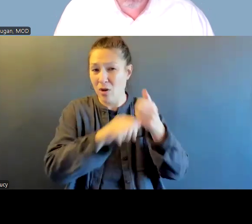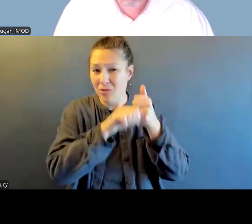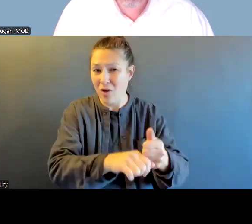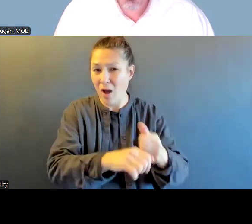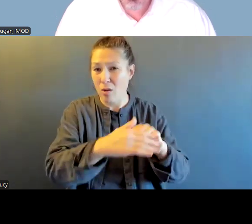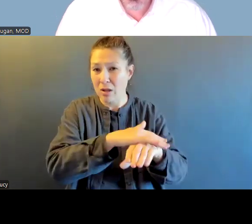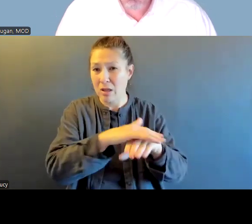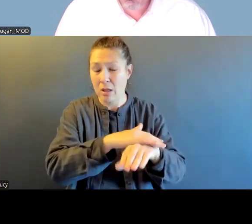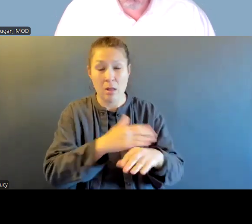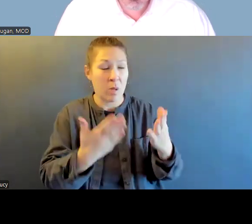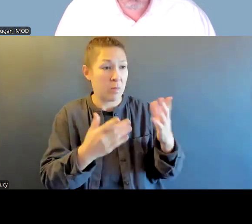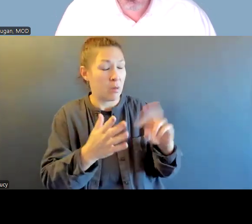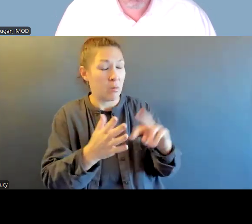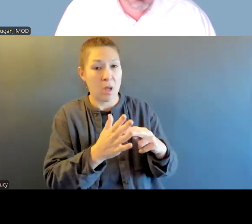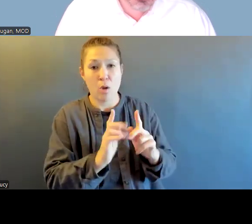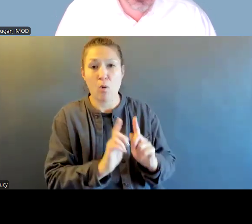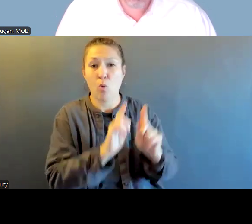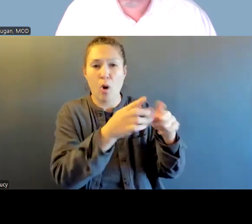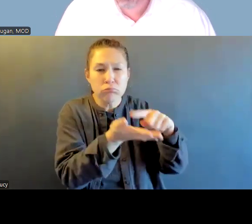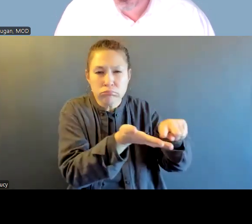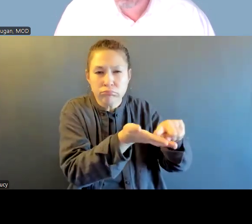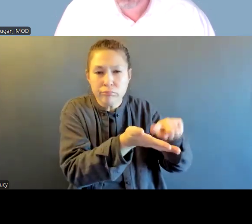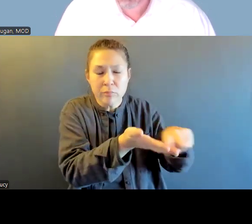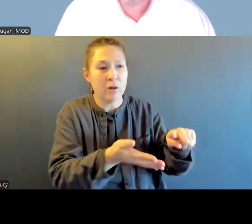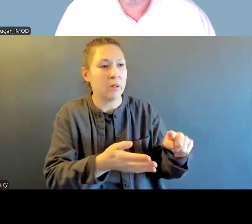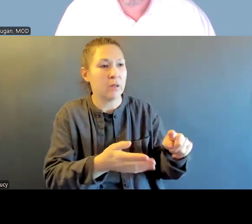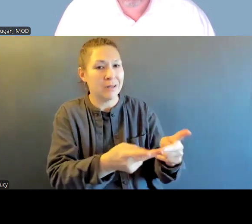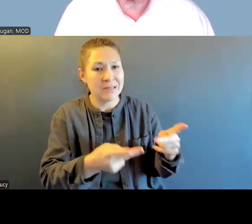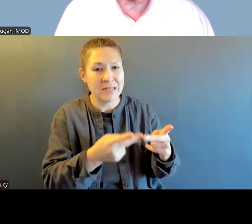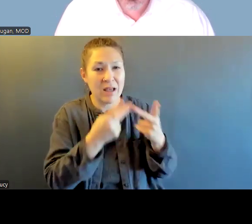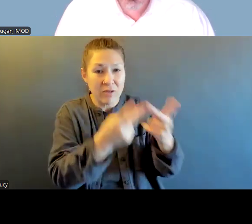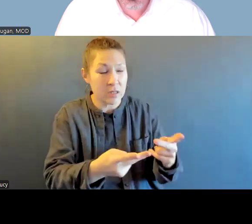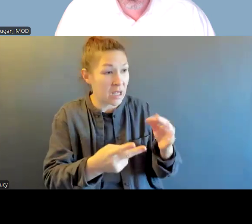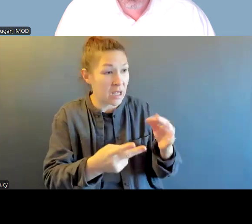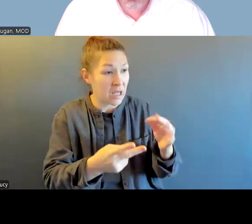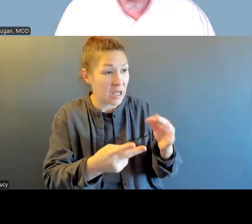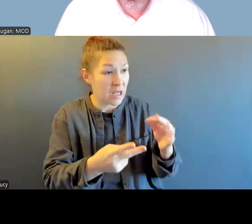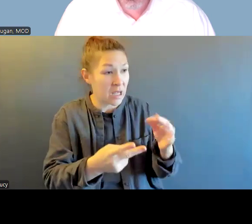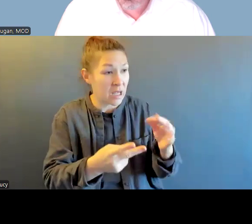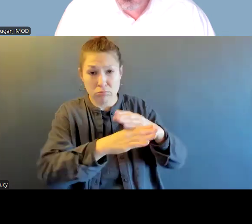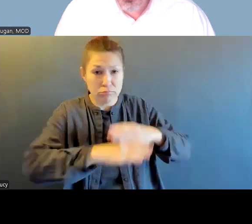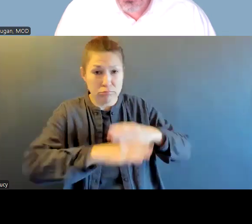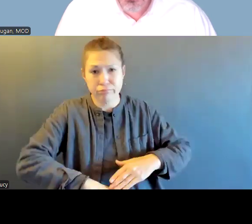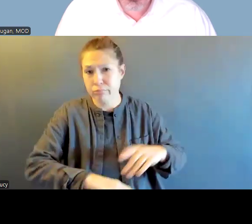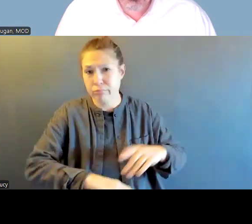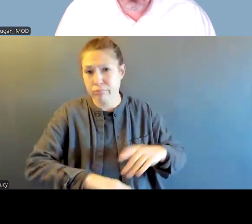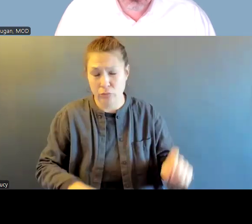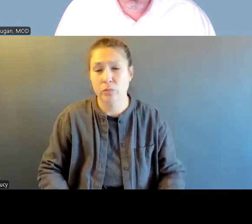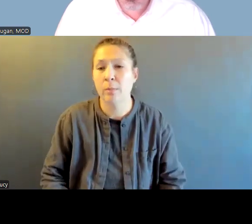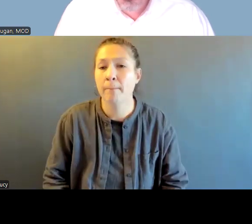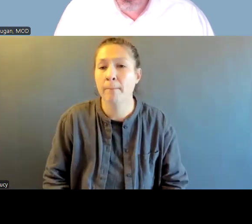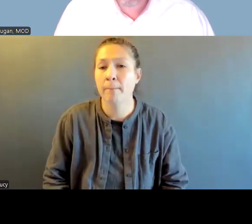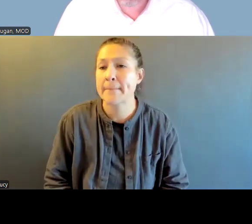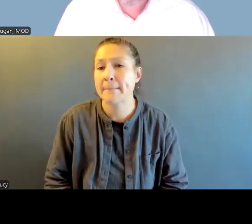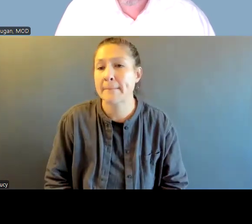site visits, which can help identify any architectural or communication barriers that need to be addressed. And CODs also play a role